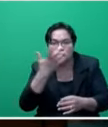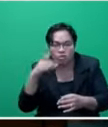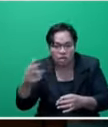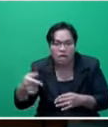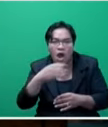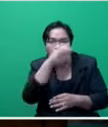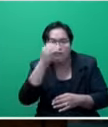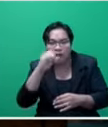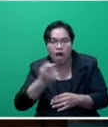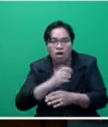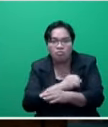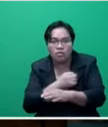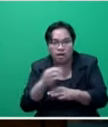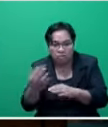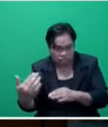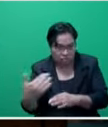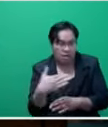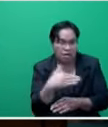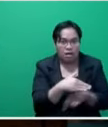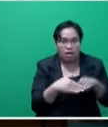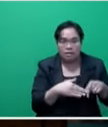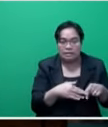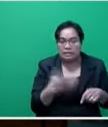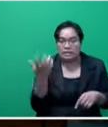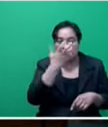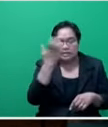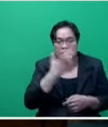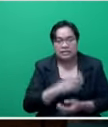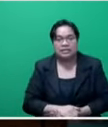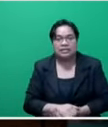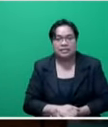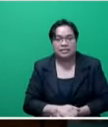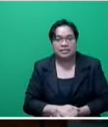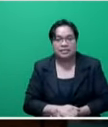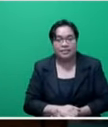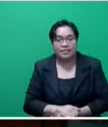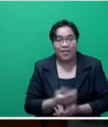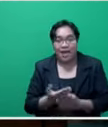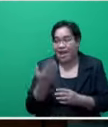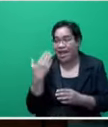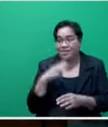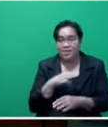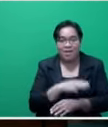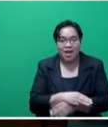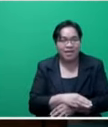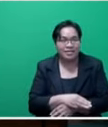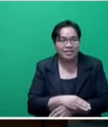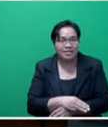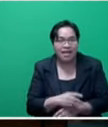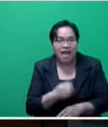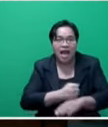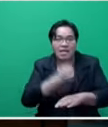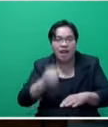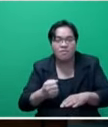crossing overland by sea to access government services. Mr. Speaker, just last month, an additional government station was opened